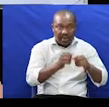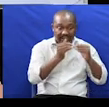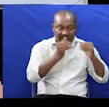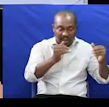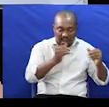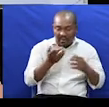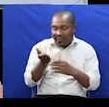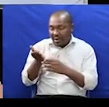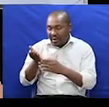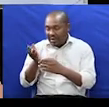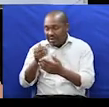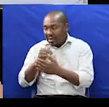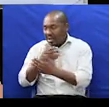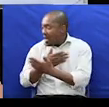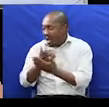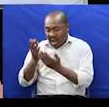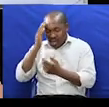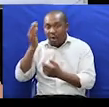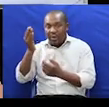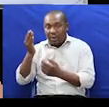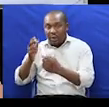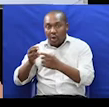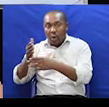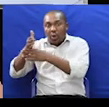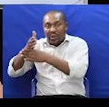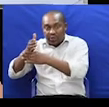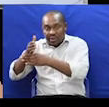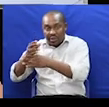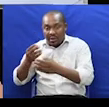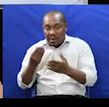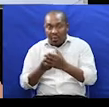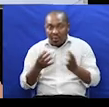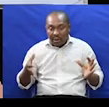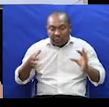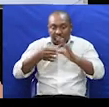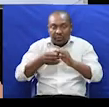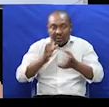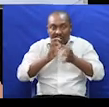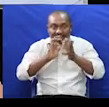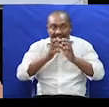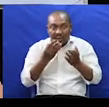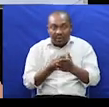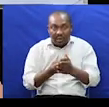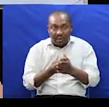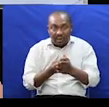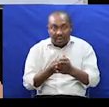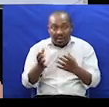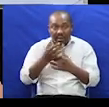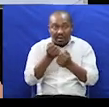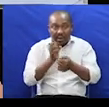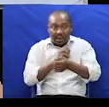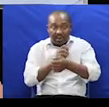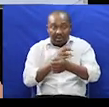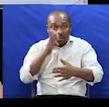be a solution with unknown concentration. So when they are reacting together with the help of indicator, when we reach the end